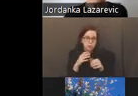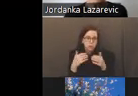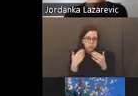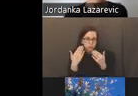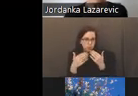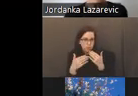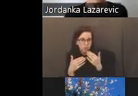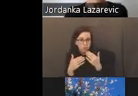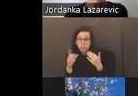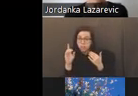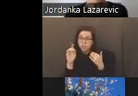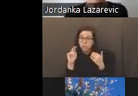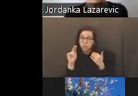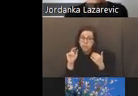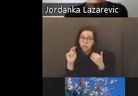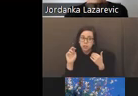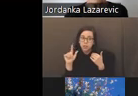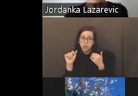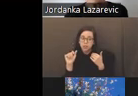believe, from Donatella.